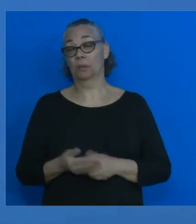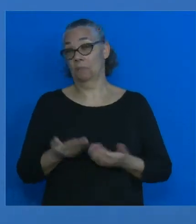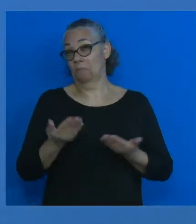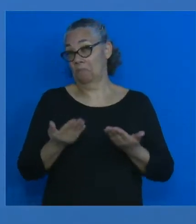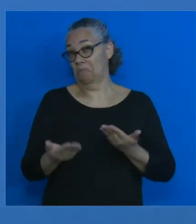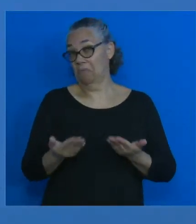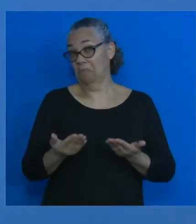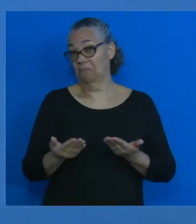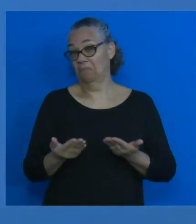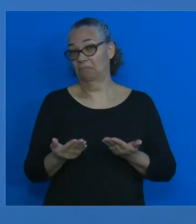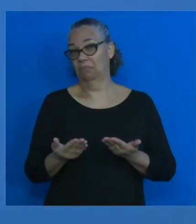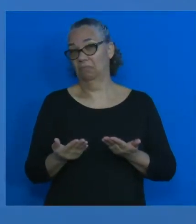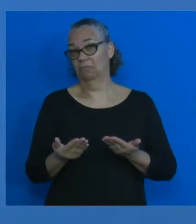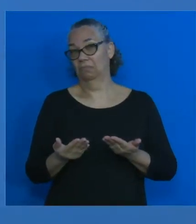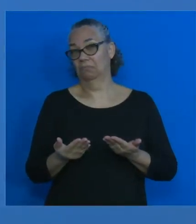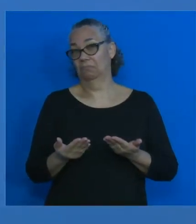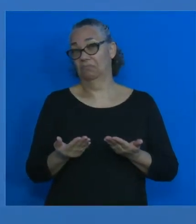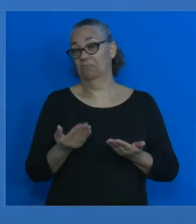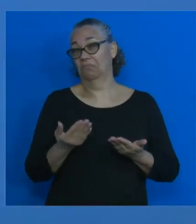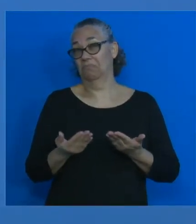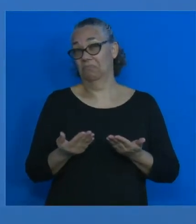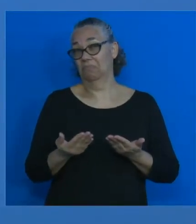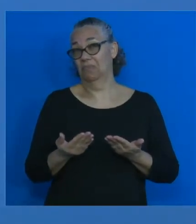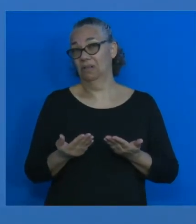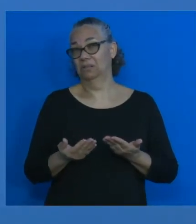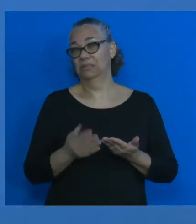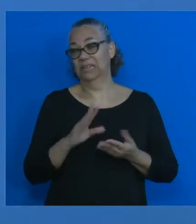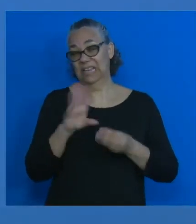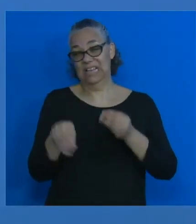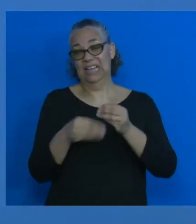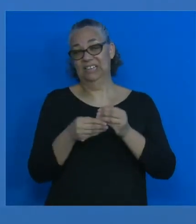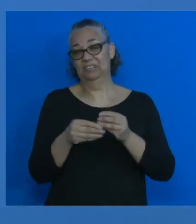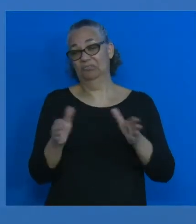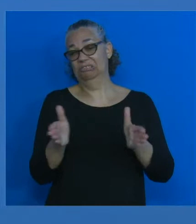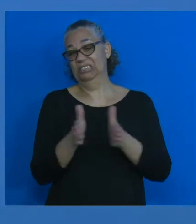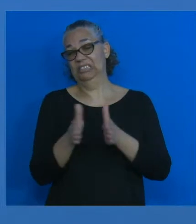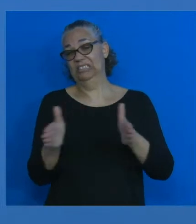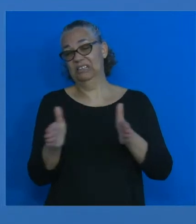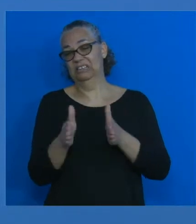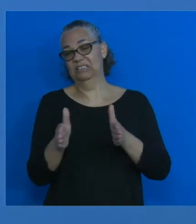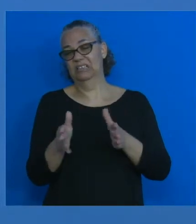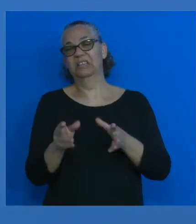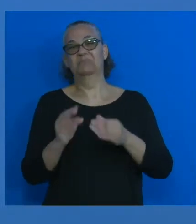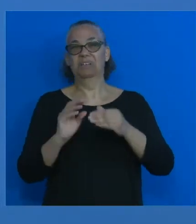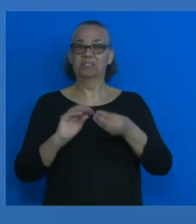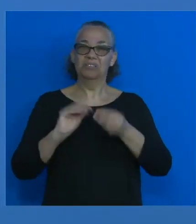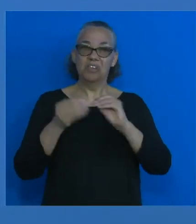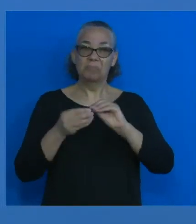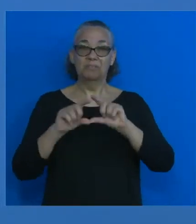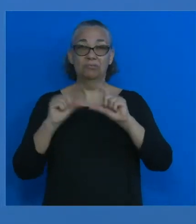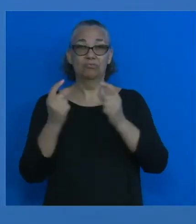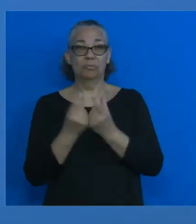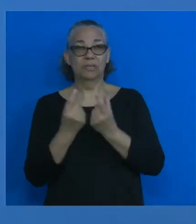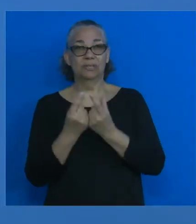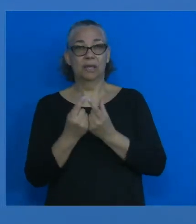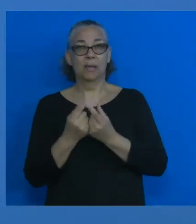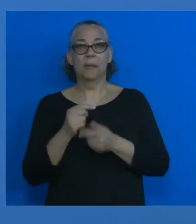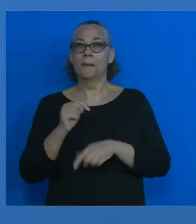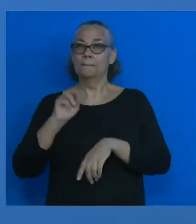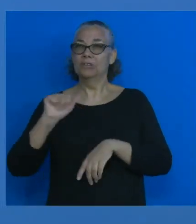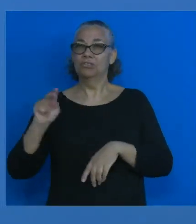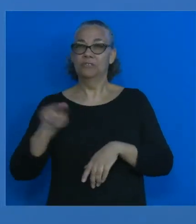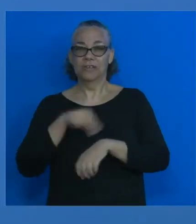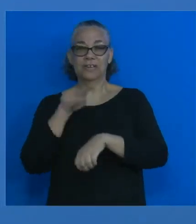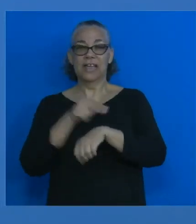There will be possible further size and reductions in the amount of groups, and the Ministry of National Security will be far more